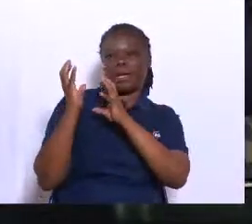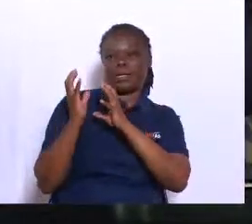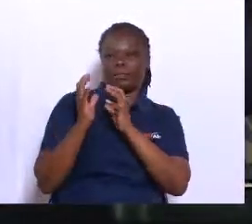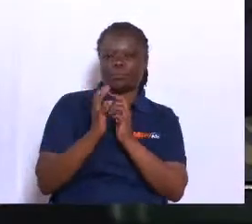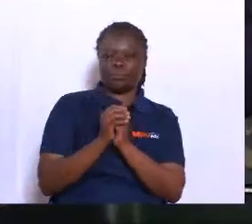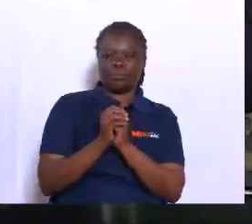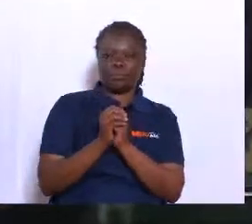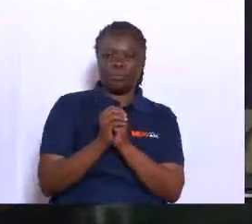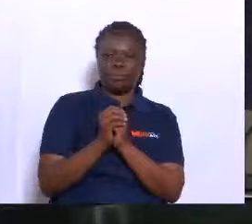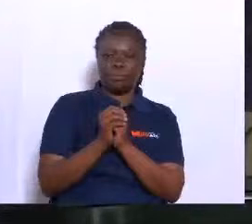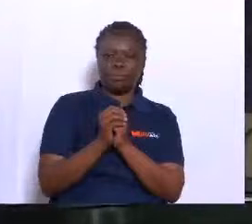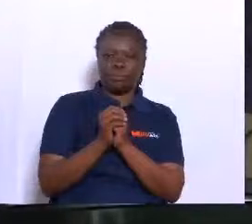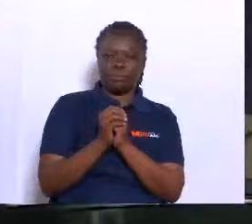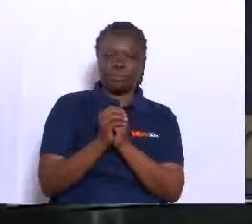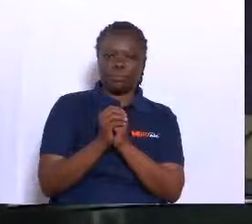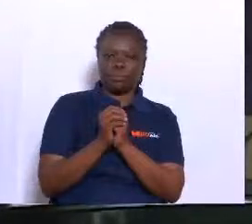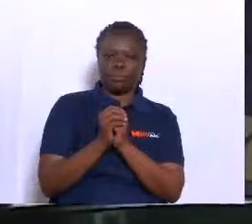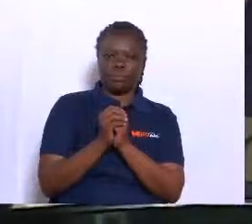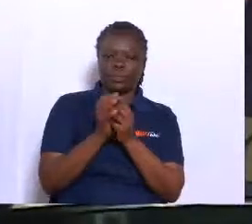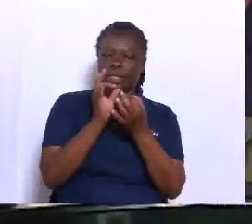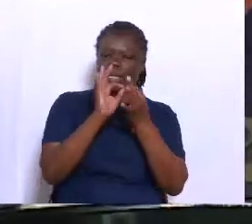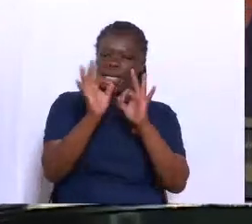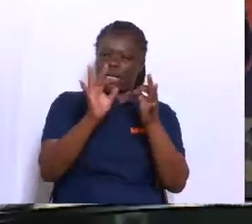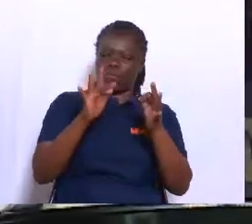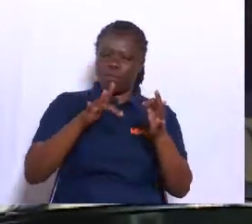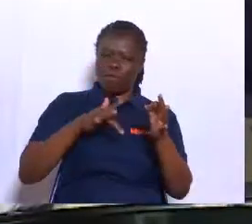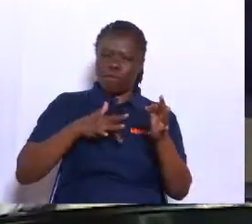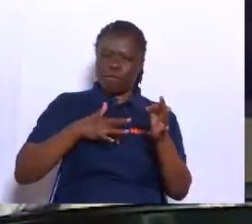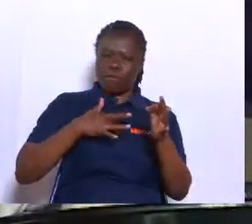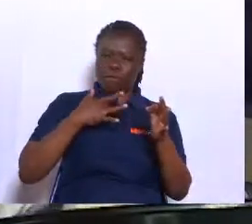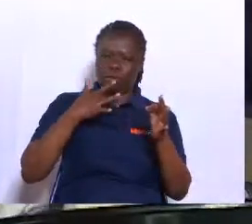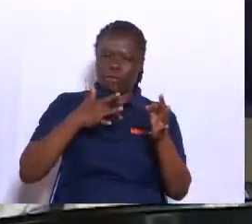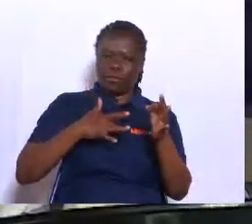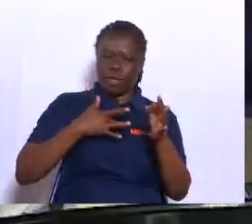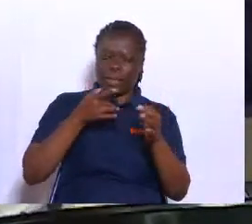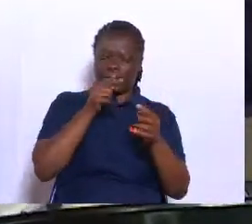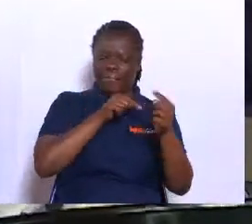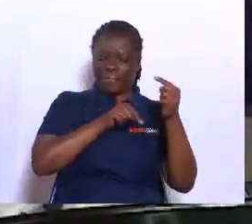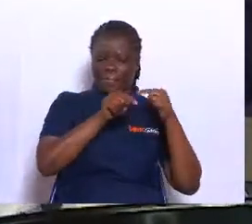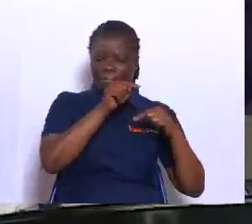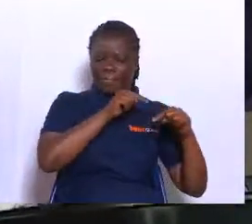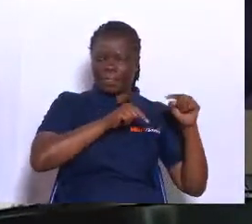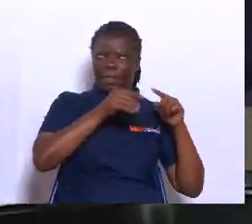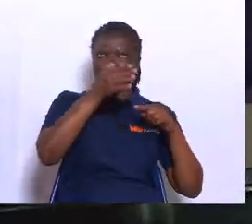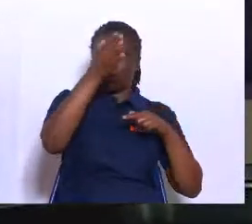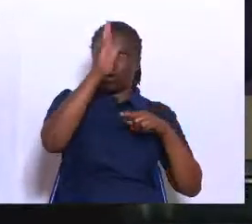Wito ni kwako. Unajihisi kwamba umerudi nyuma.